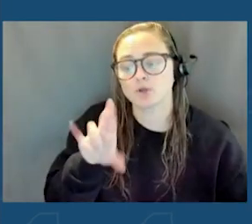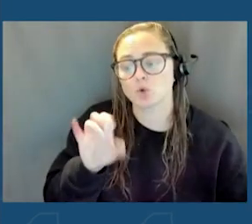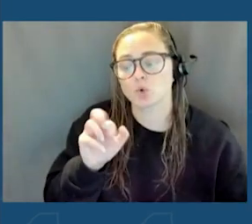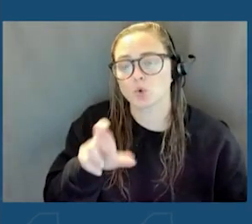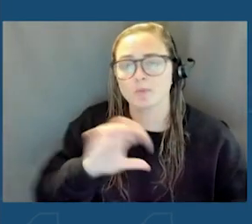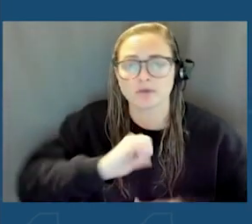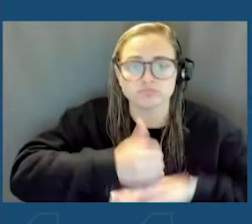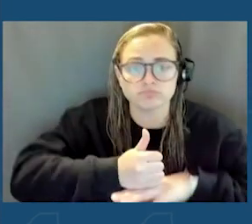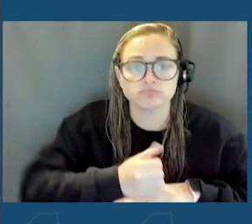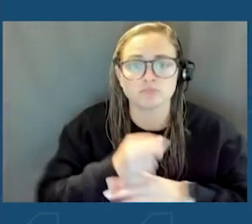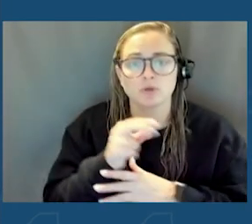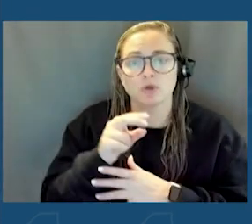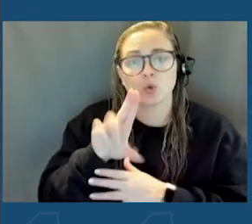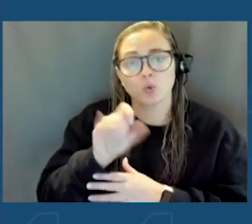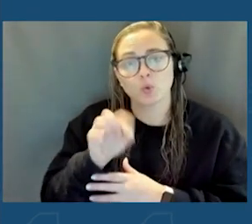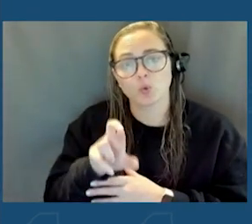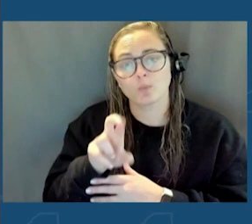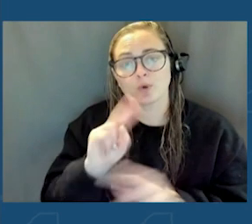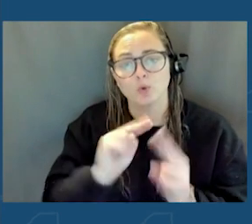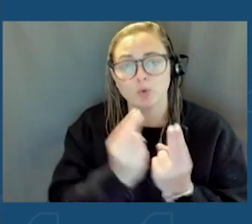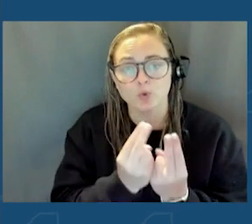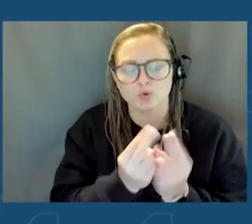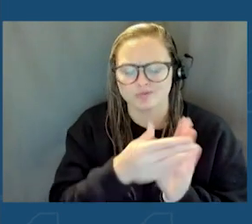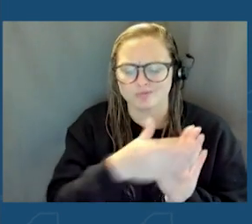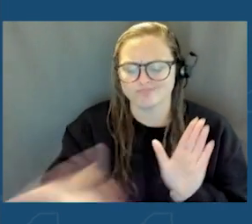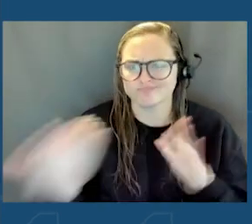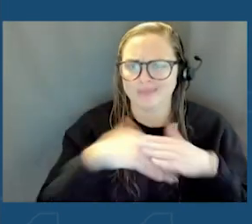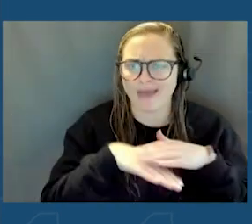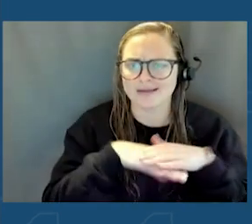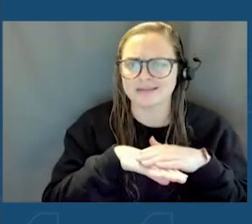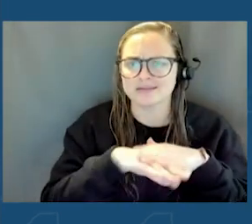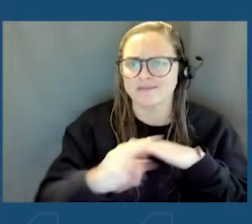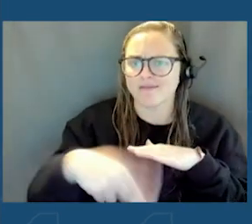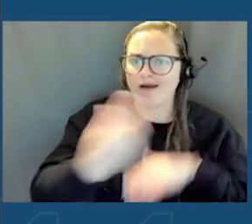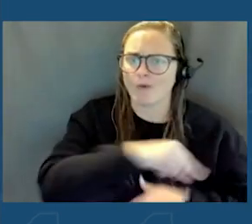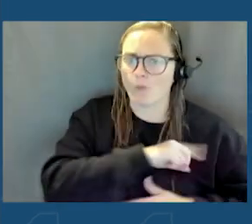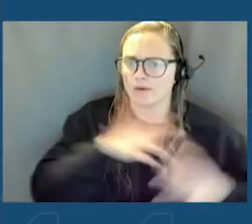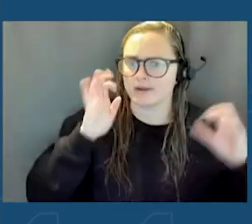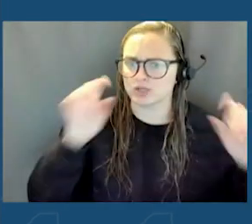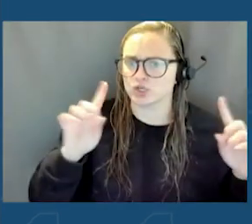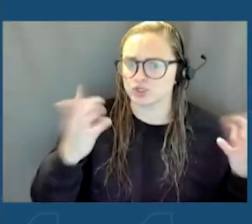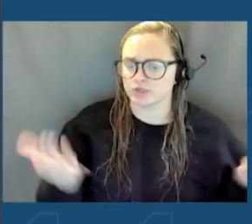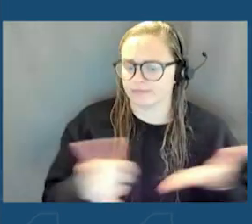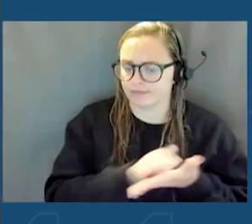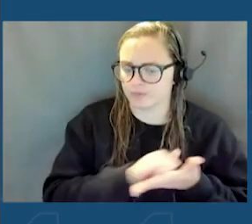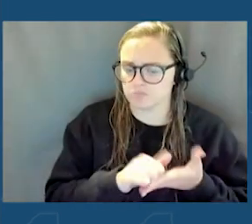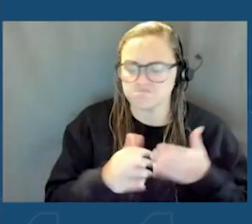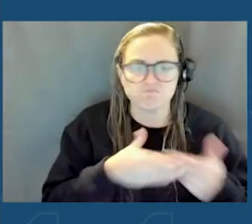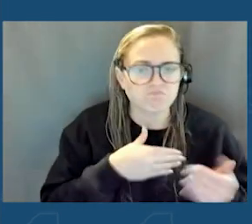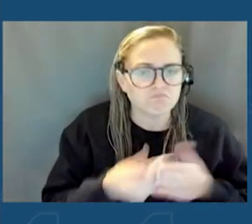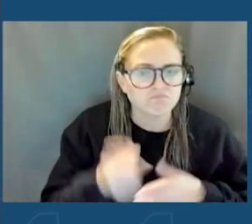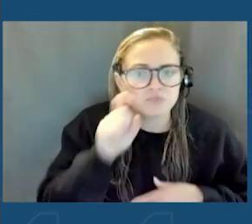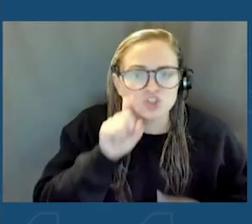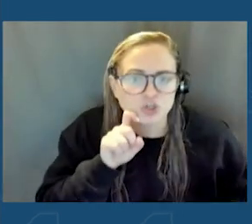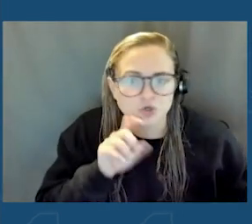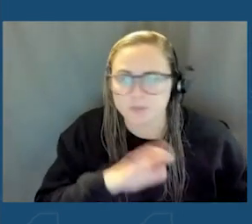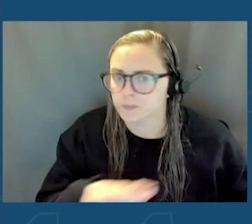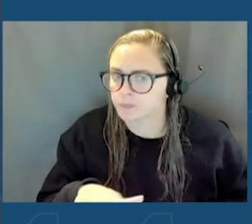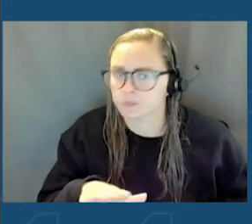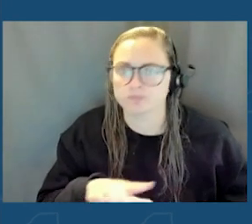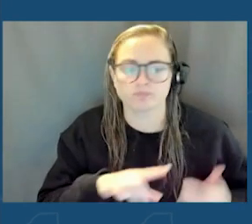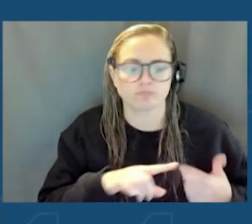in 1859 to broaden the accessibility of high-quality education in New York regardless of gender,